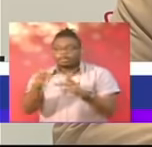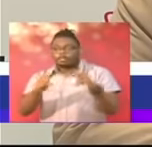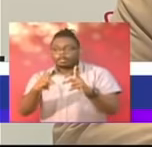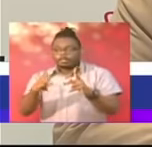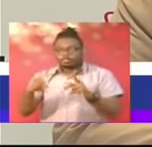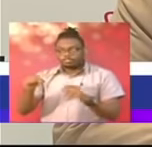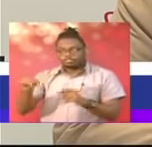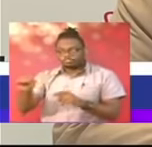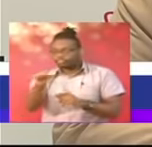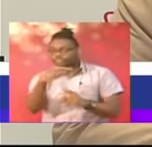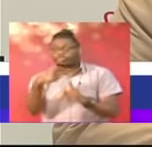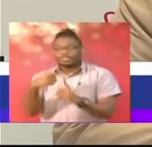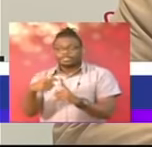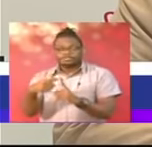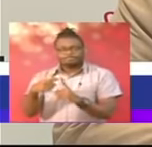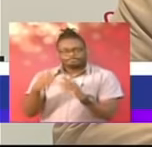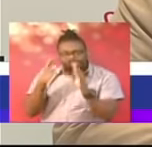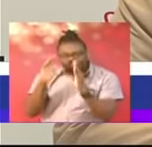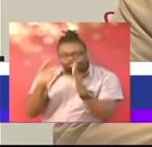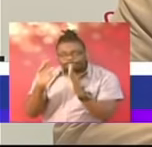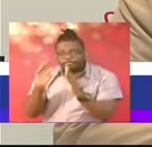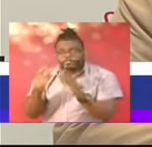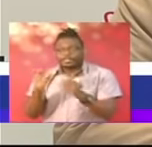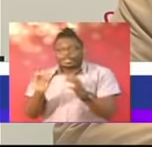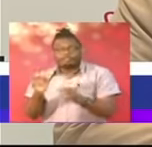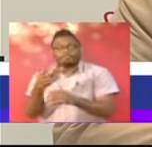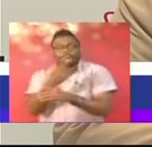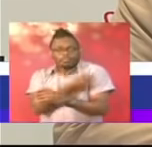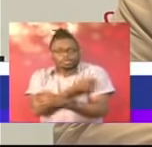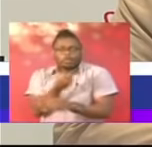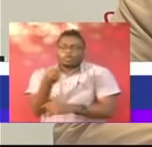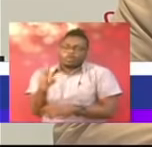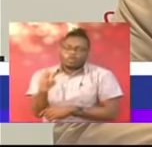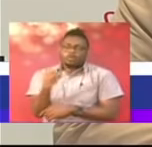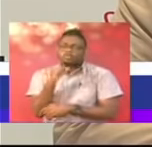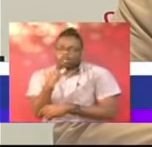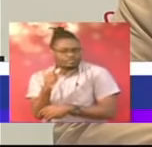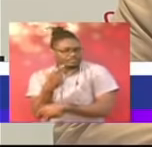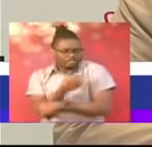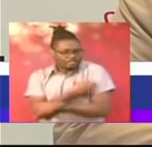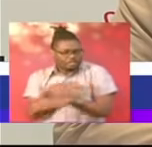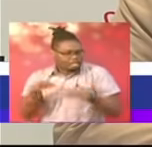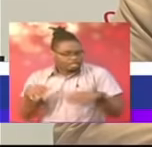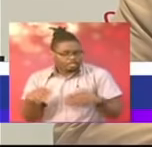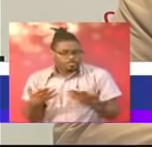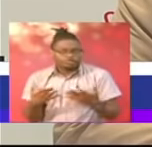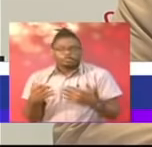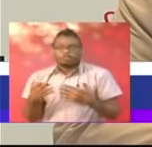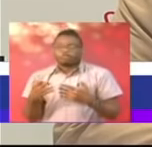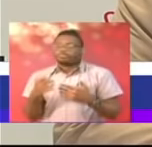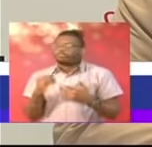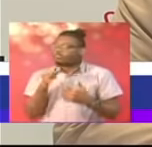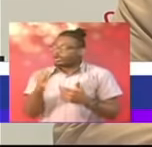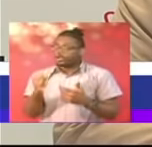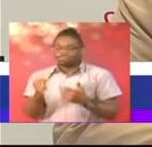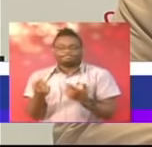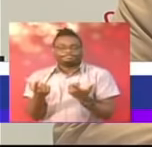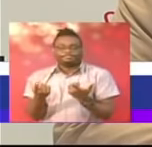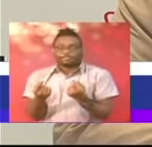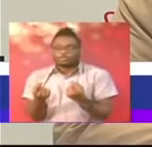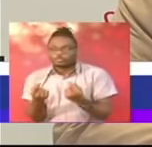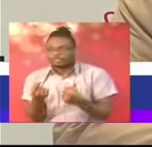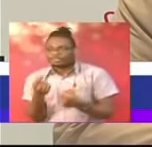are breakthrough after vaccination or not. What we are not doing or not attempting to do is to give a denominator or rate of